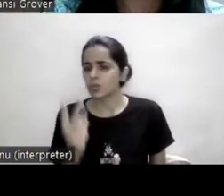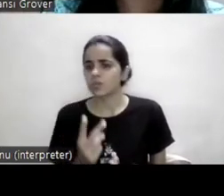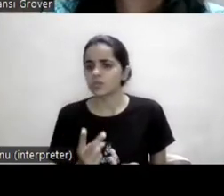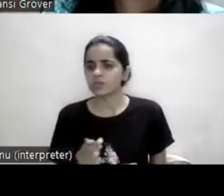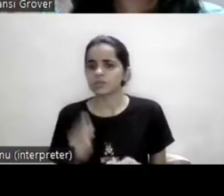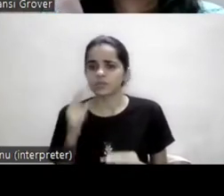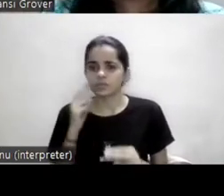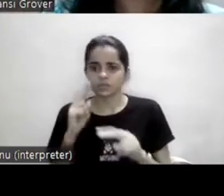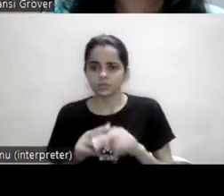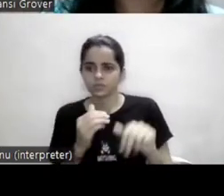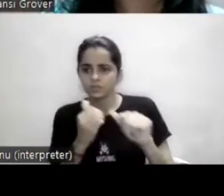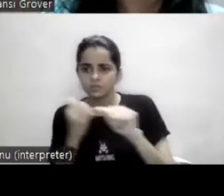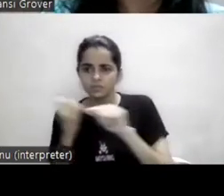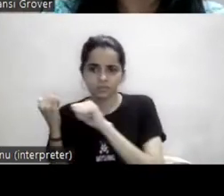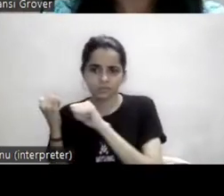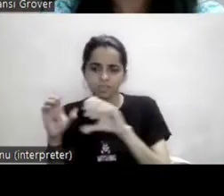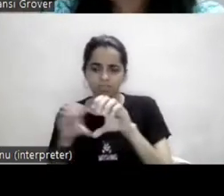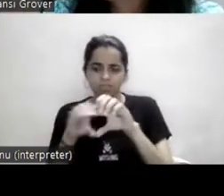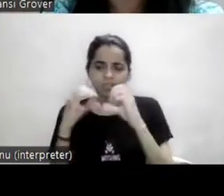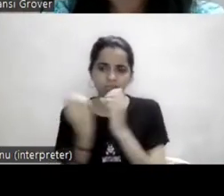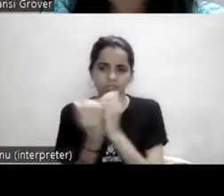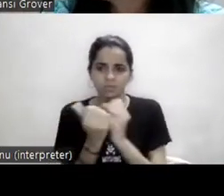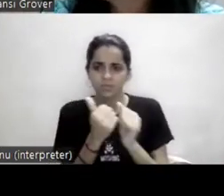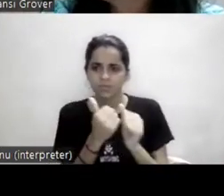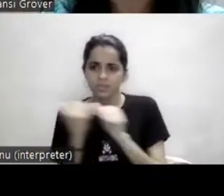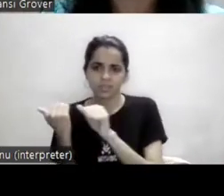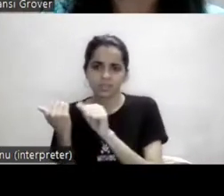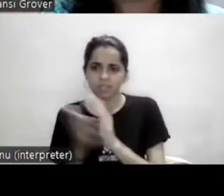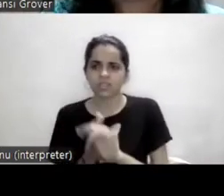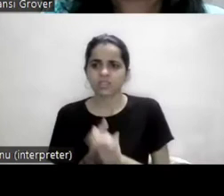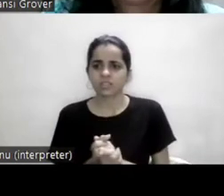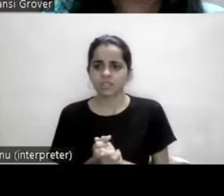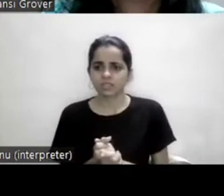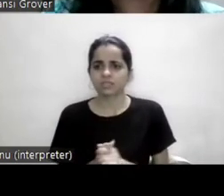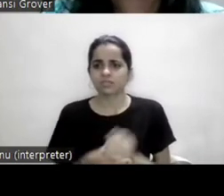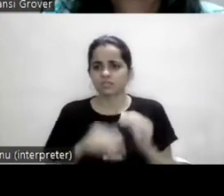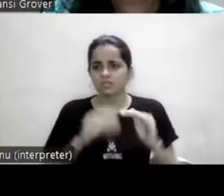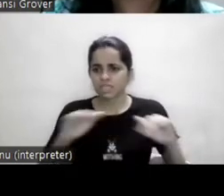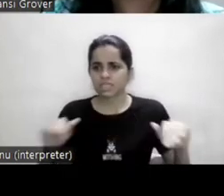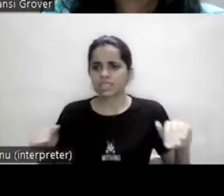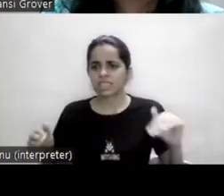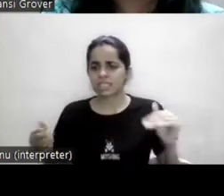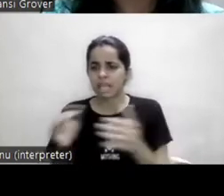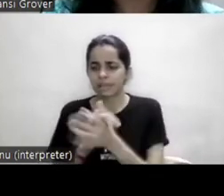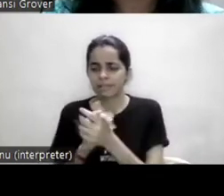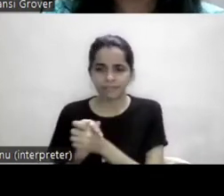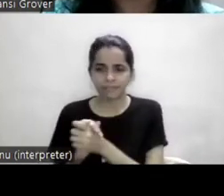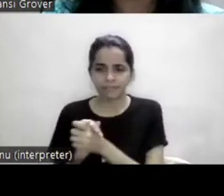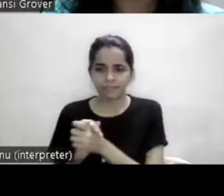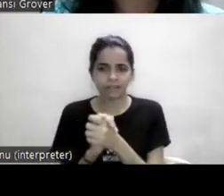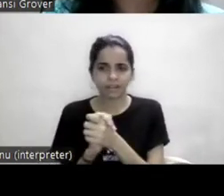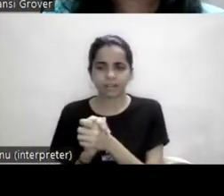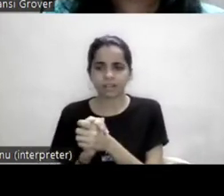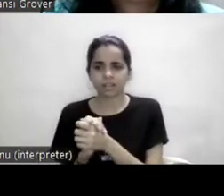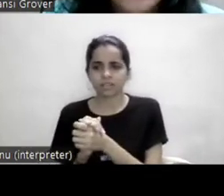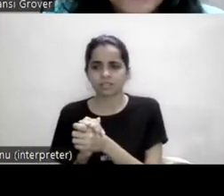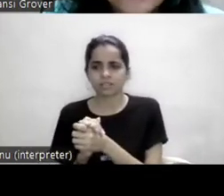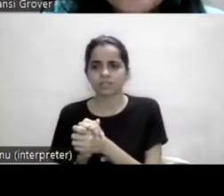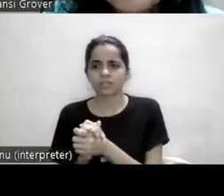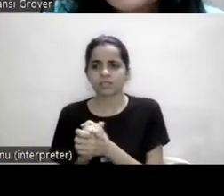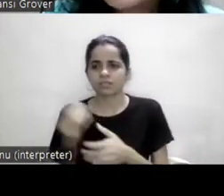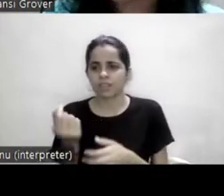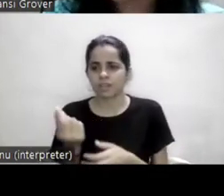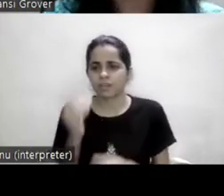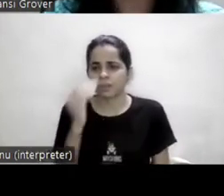go back to your classrooms, there will be a student, there will be a friend who, you know, who was a little